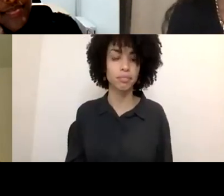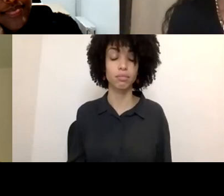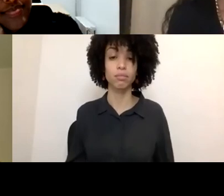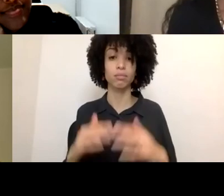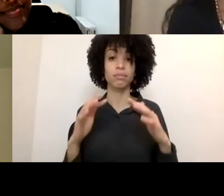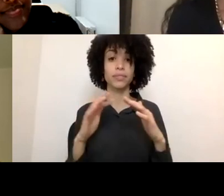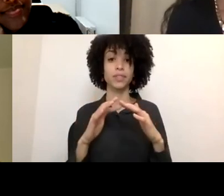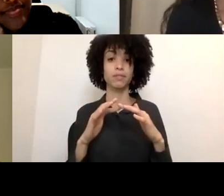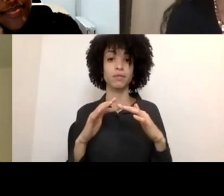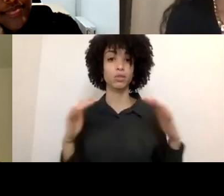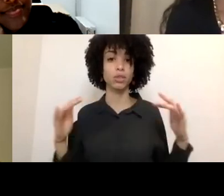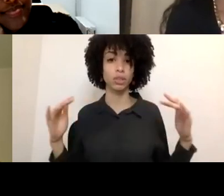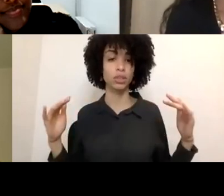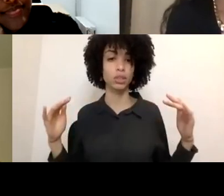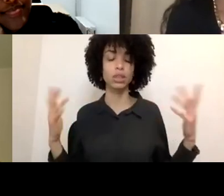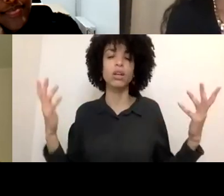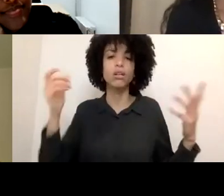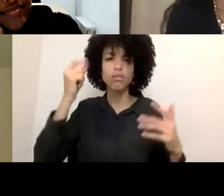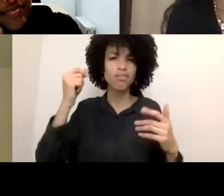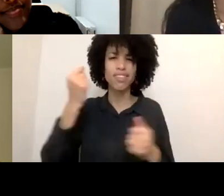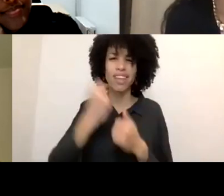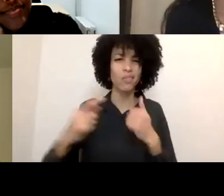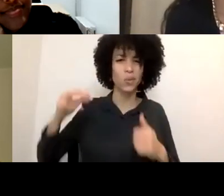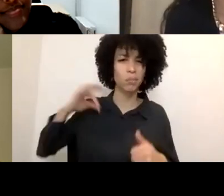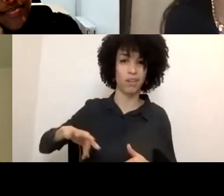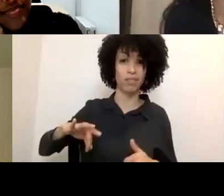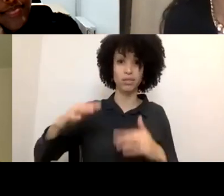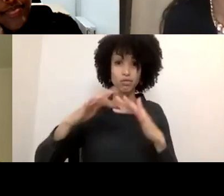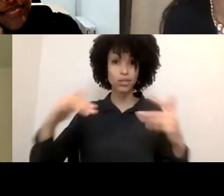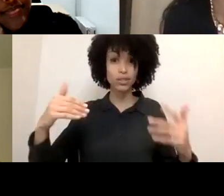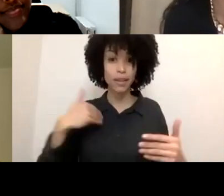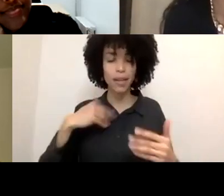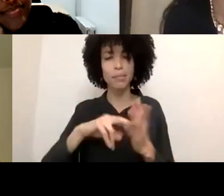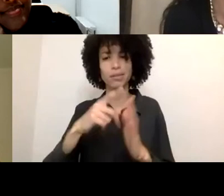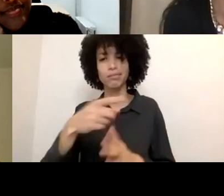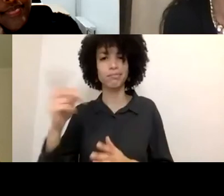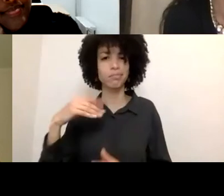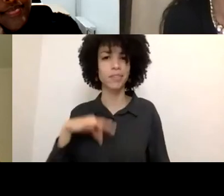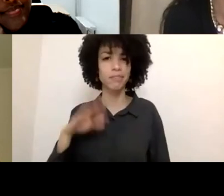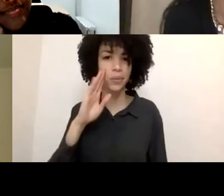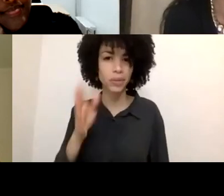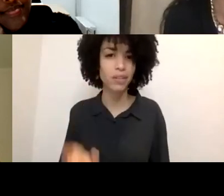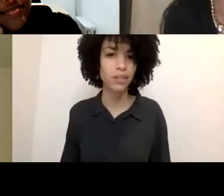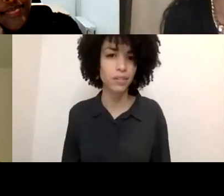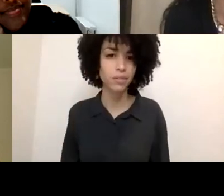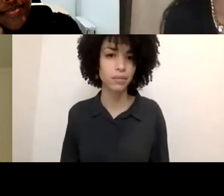diversity, everyone benefits from diversity. It's good, we live in